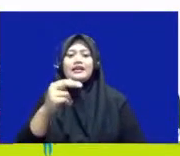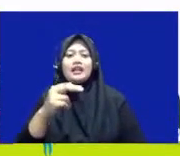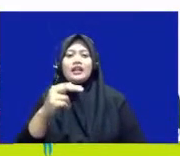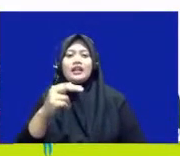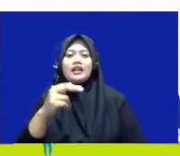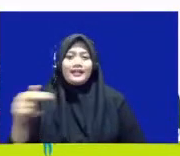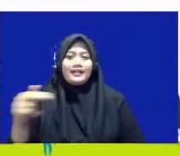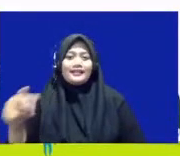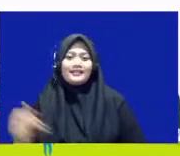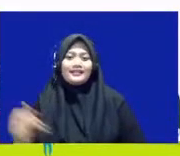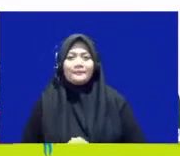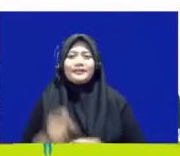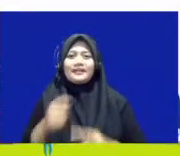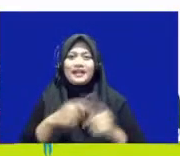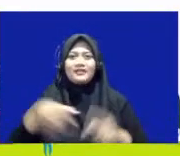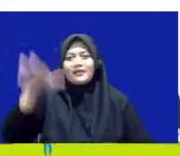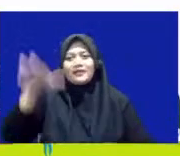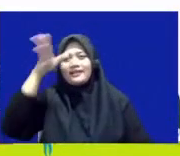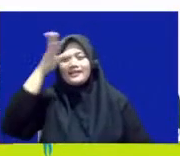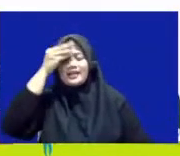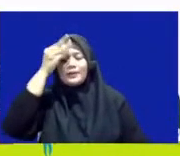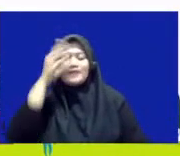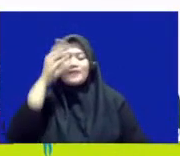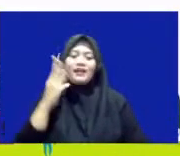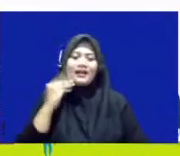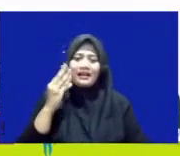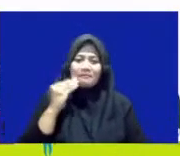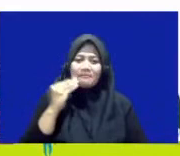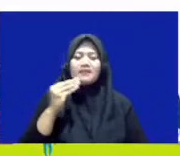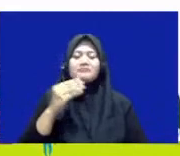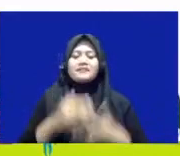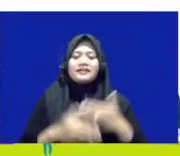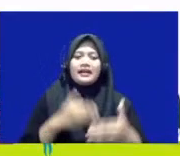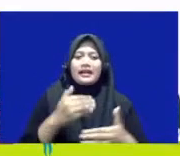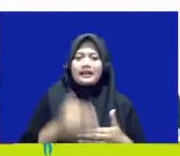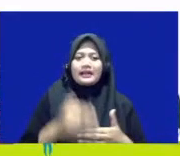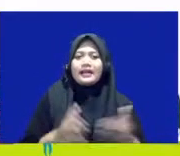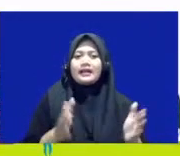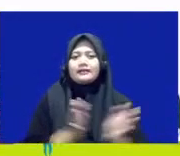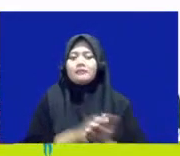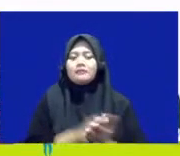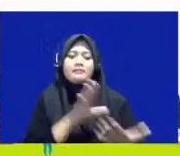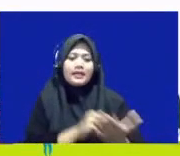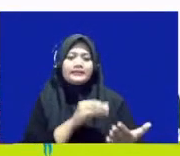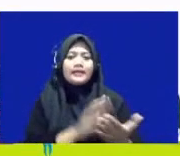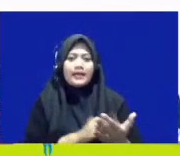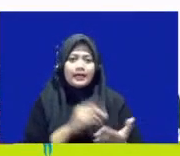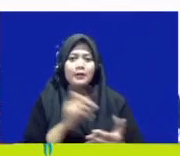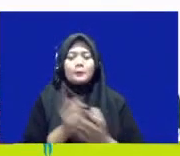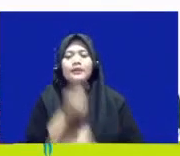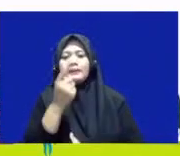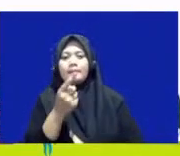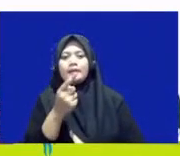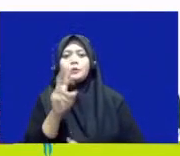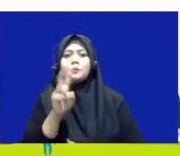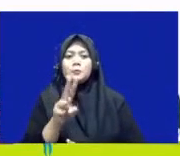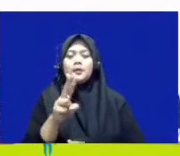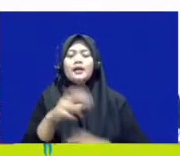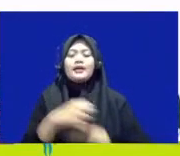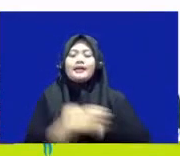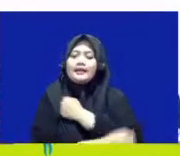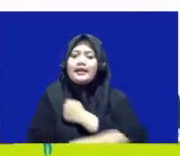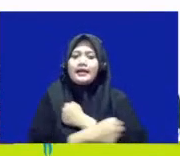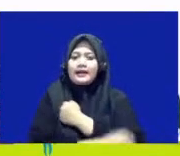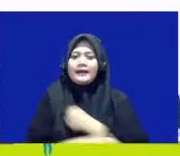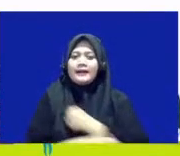as the key learning points coming in from both countries. It's certainly a very pleasure to